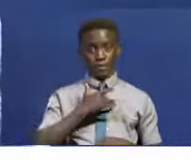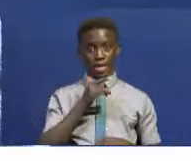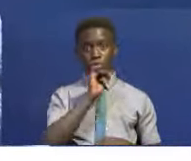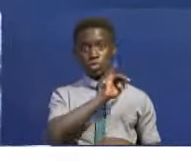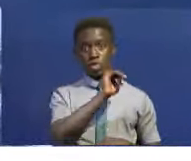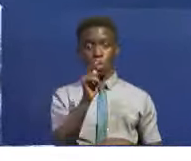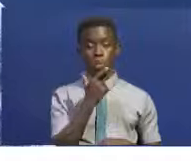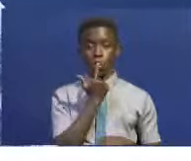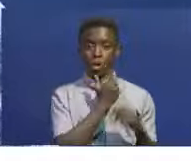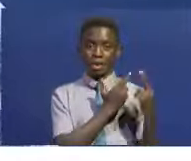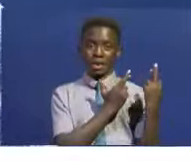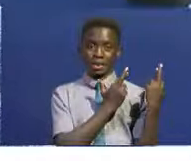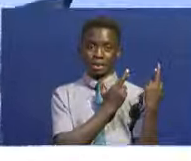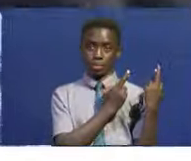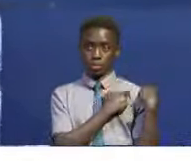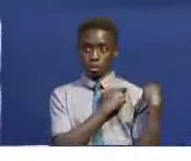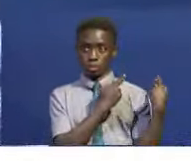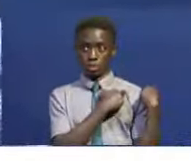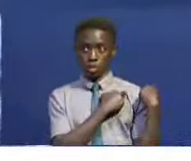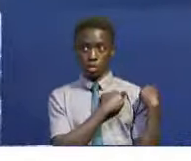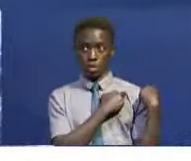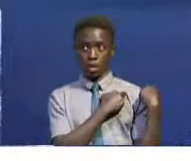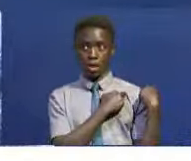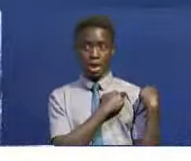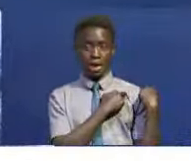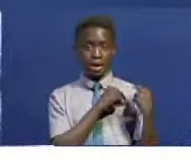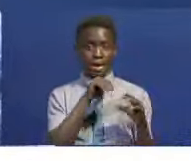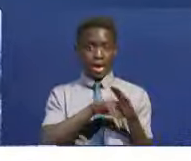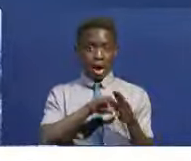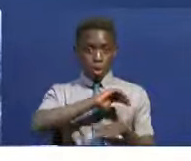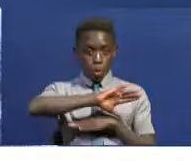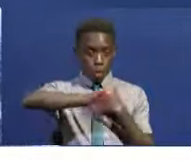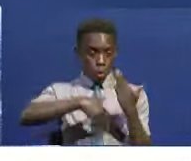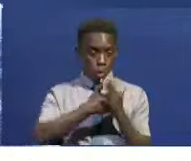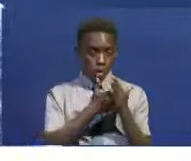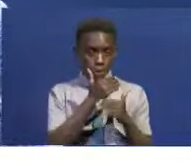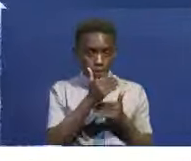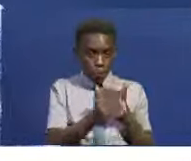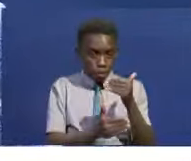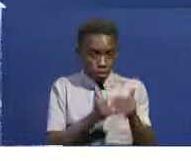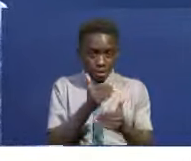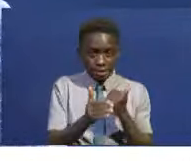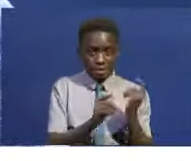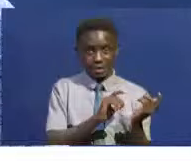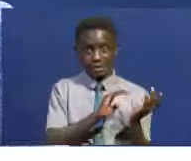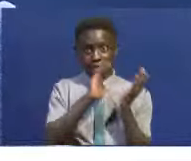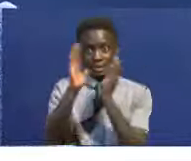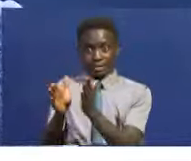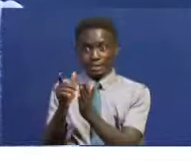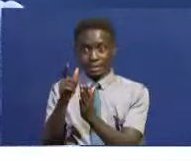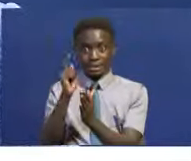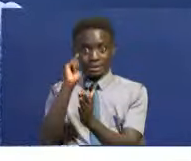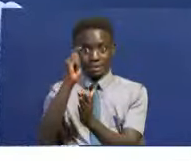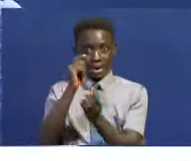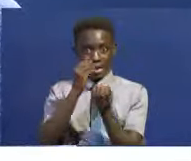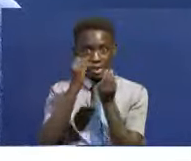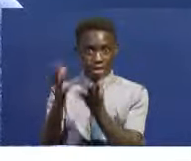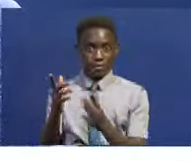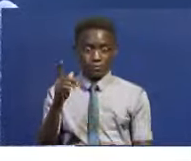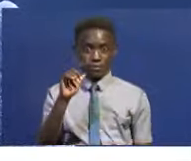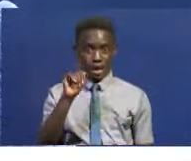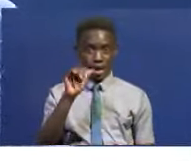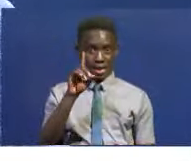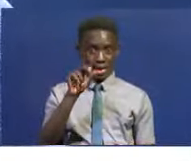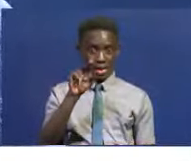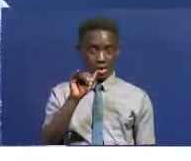responsible for the entire process leading to the award of the tender to Adani must take responsibility.